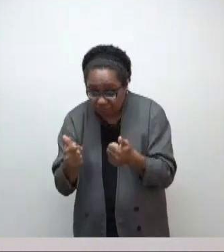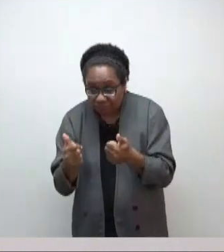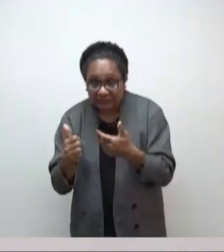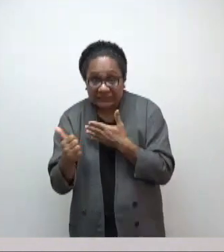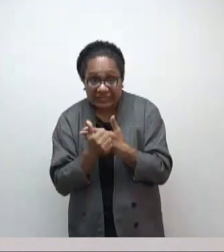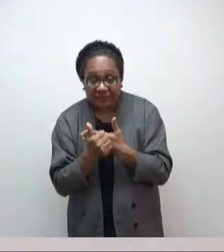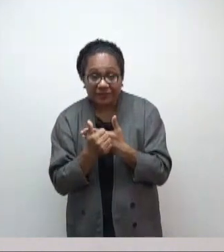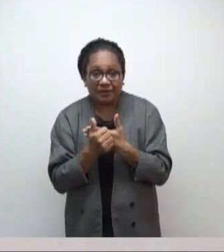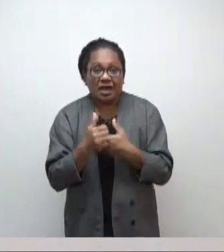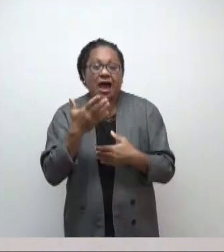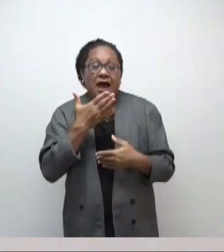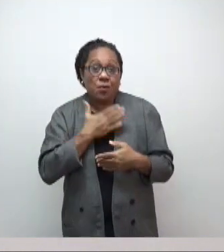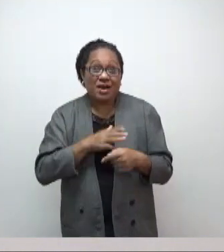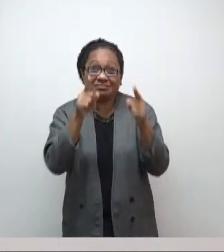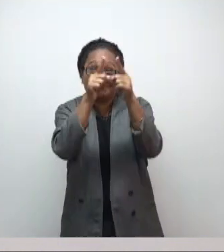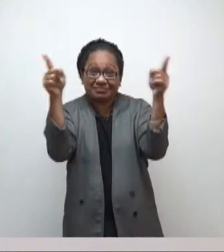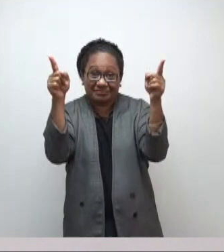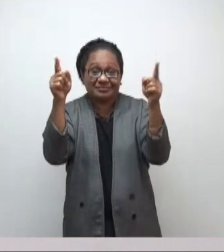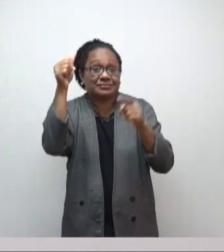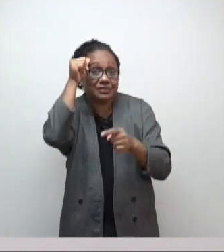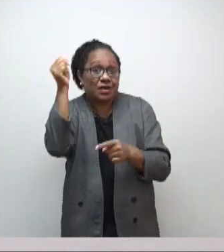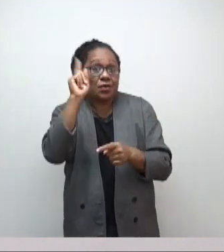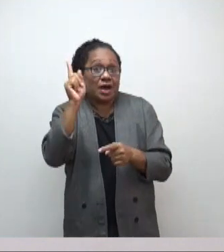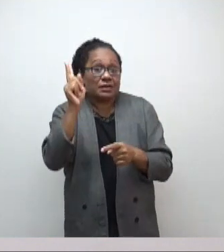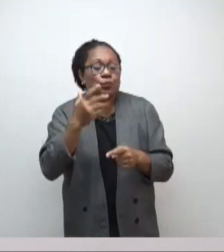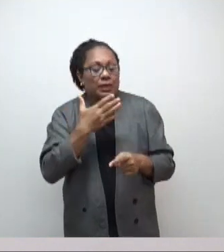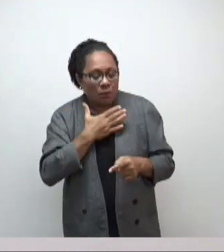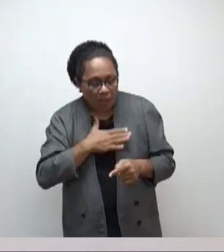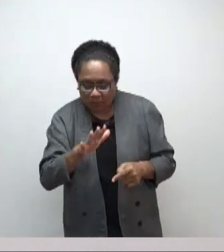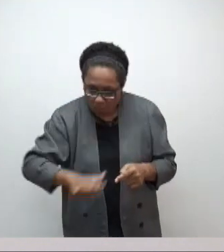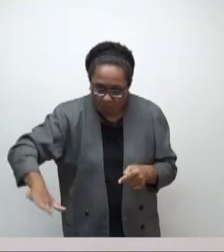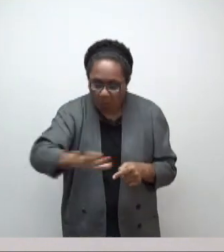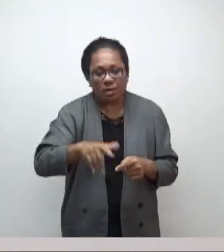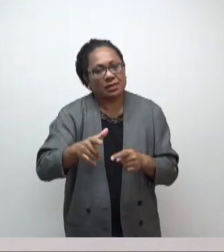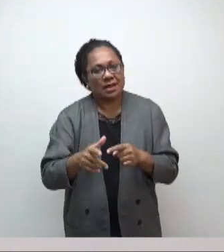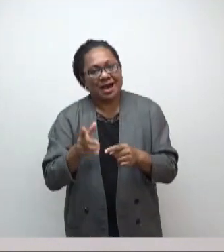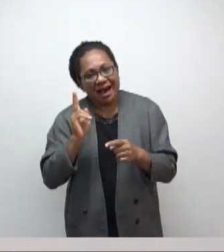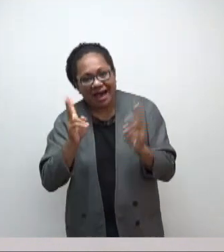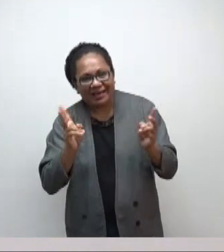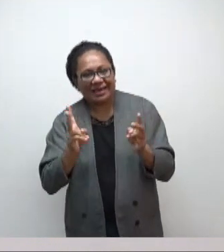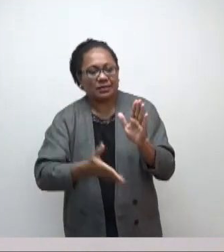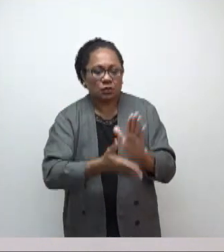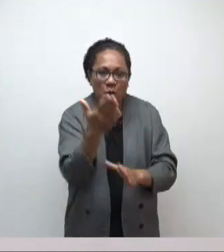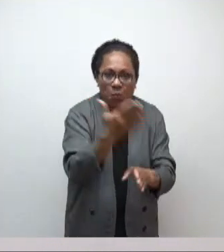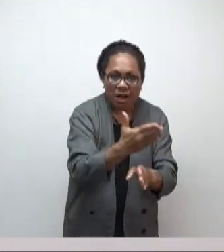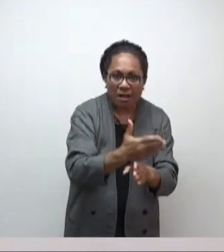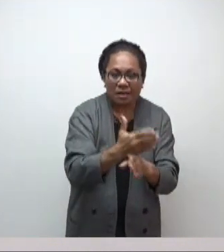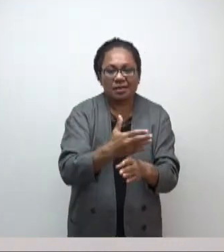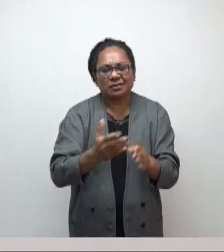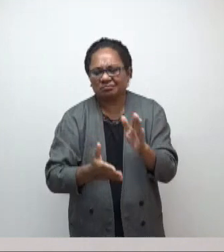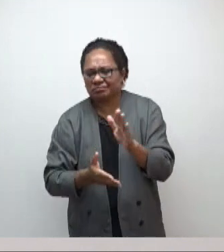to know we are doing everything possible to get you back to work and bring this industry back from the